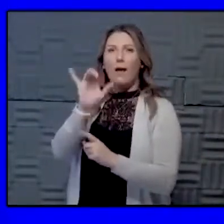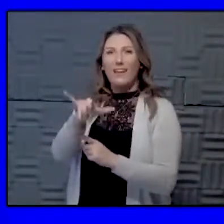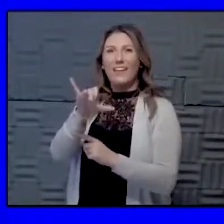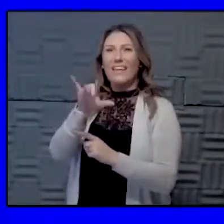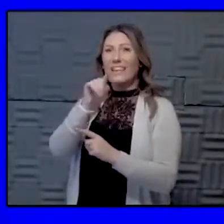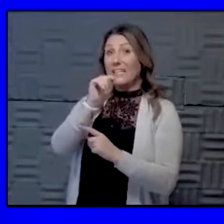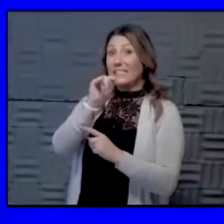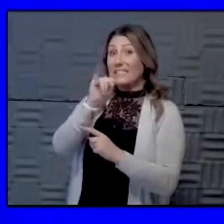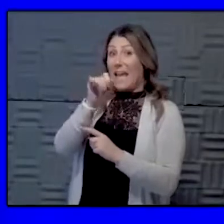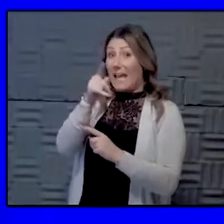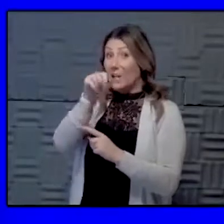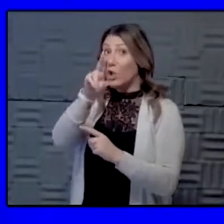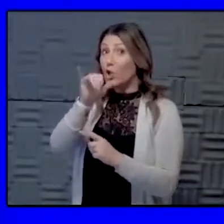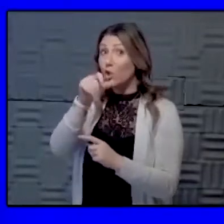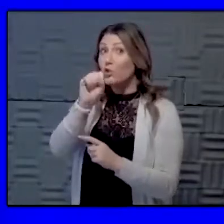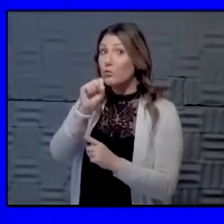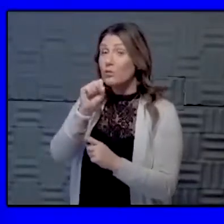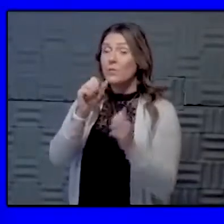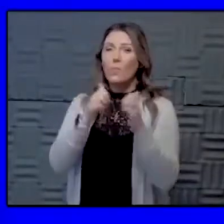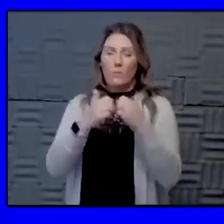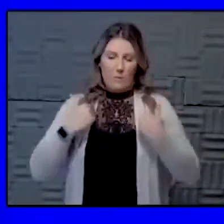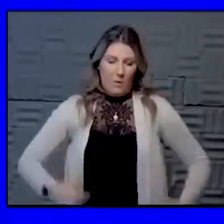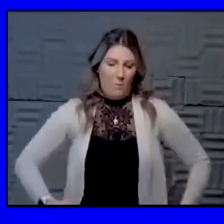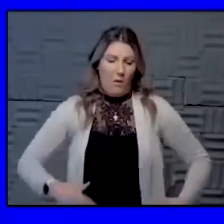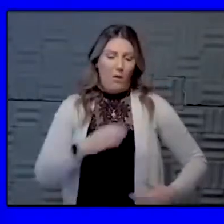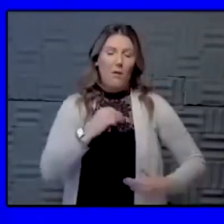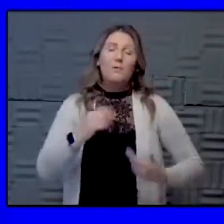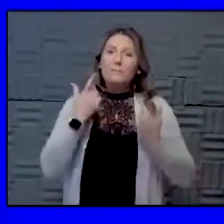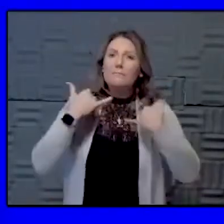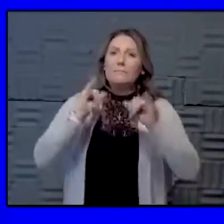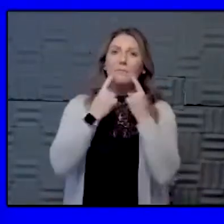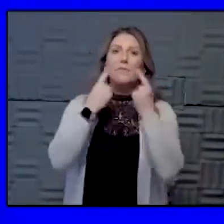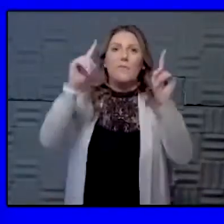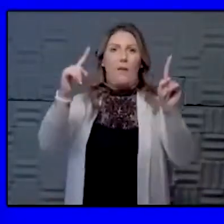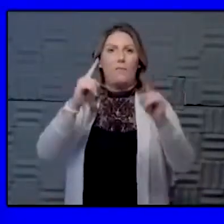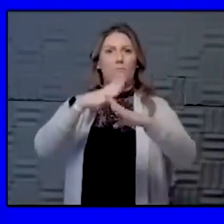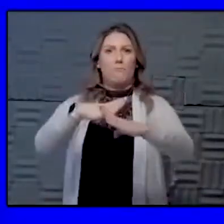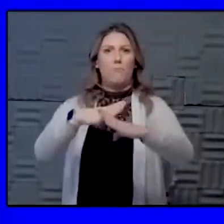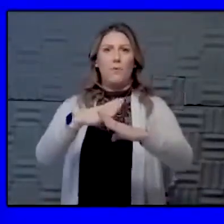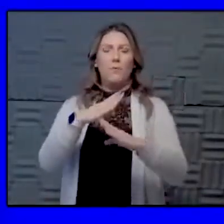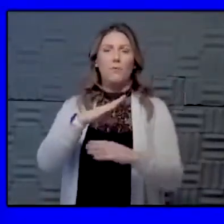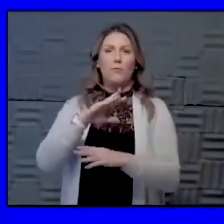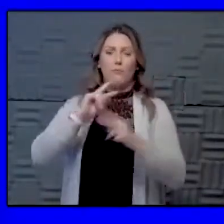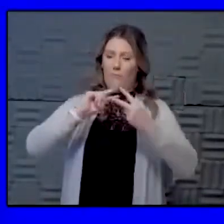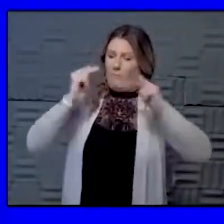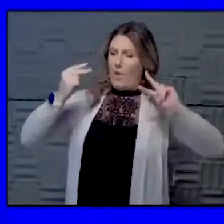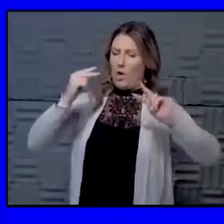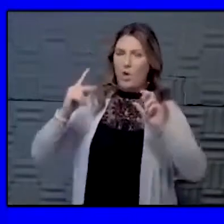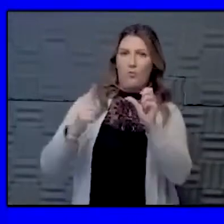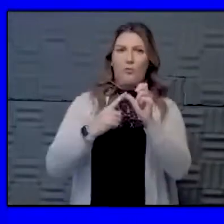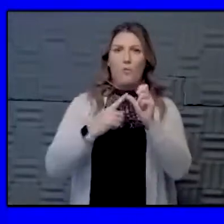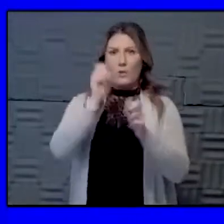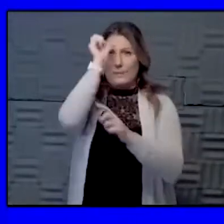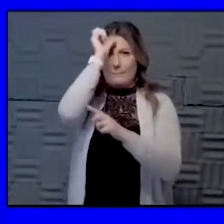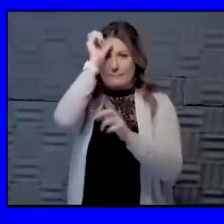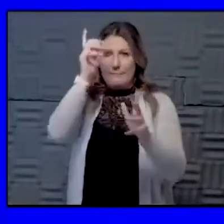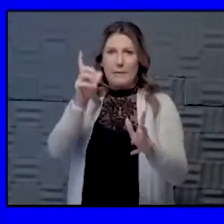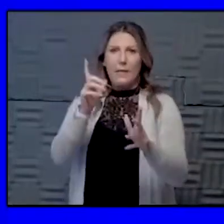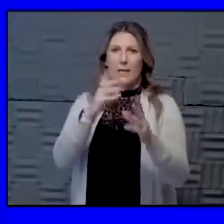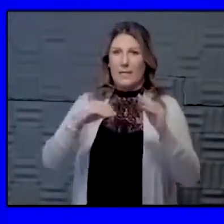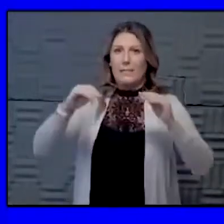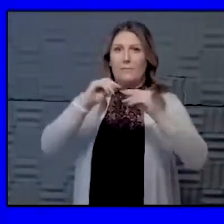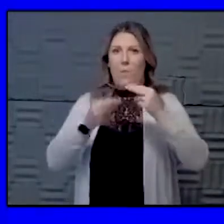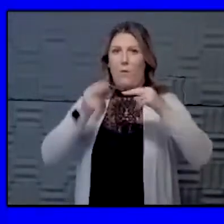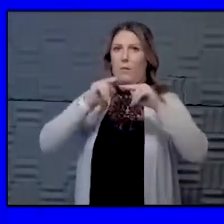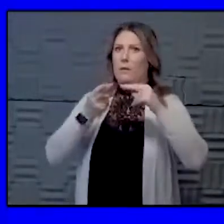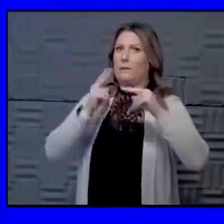neutralization, but still very effective in preventing that. And we know that variant first identified in India now is cropping up in